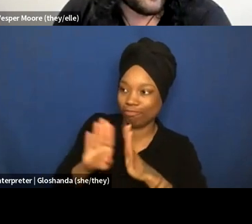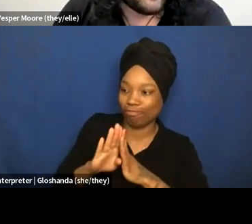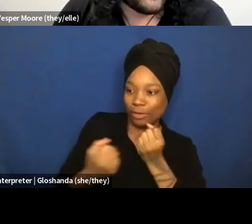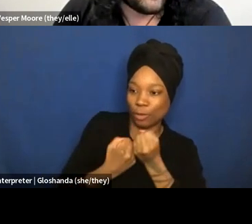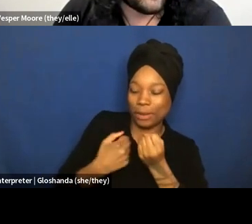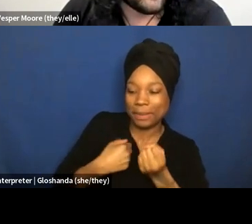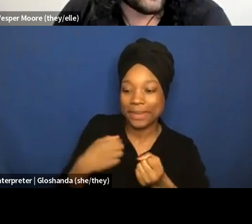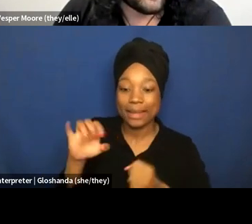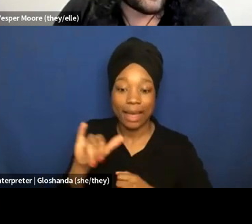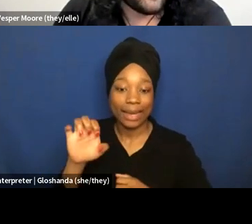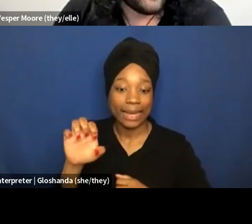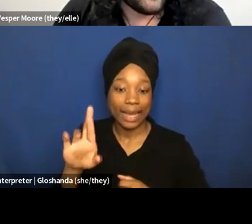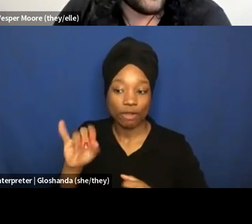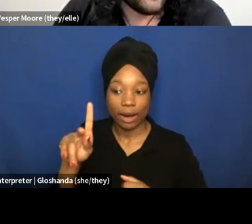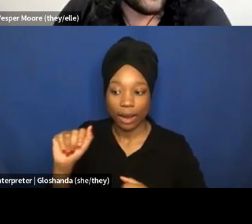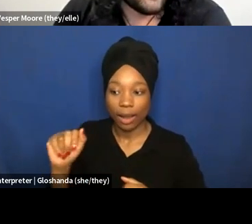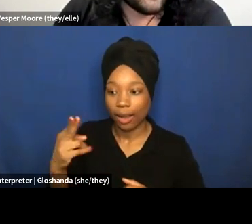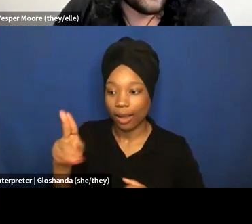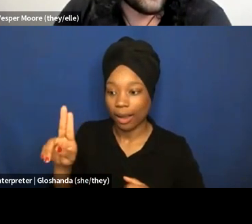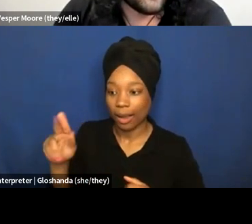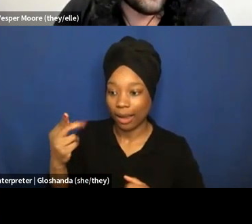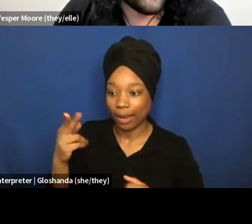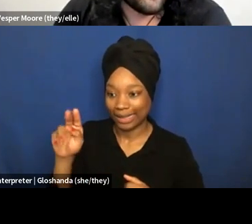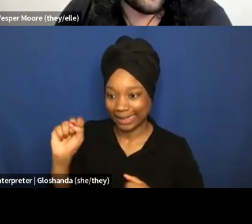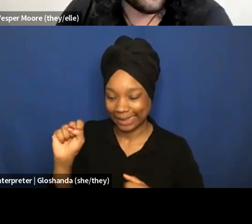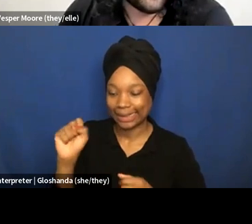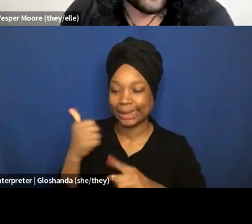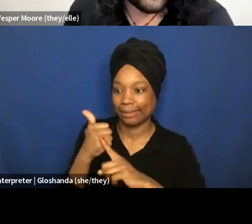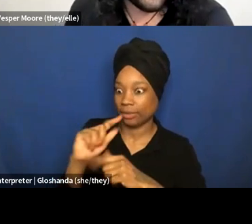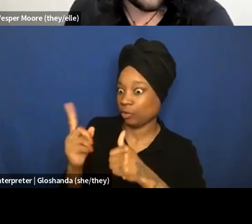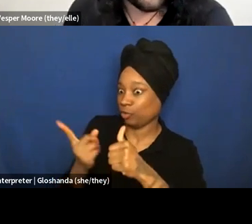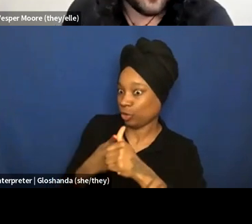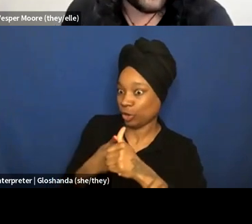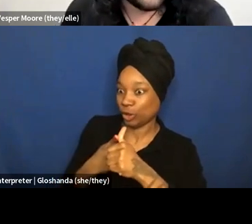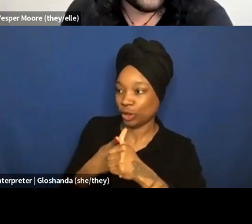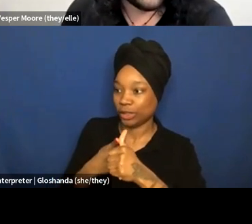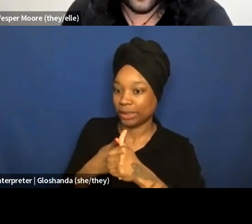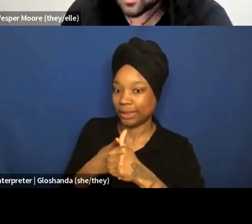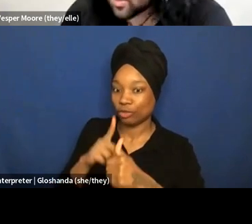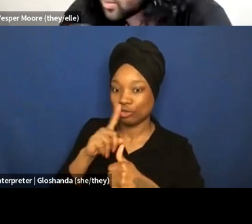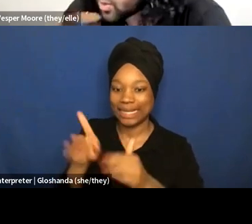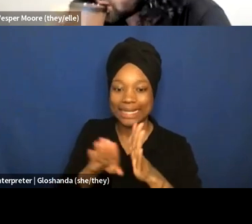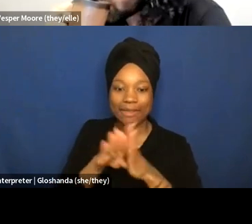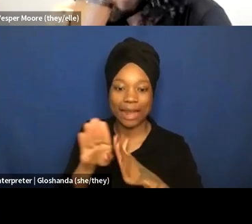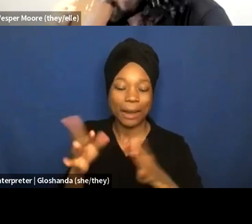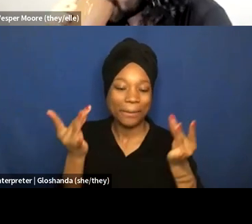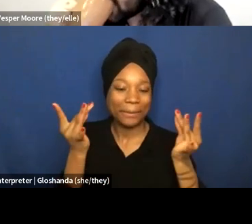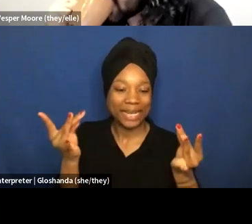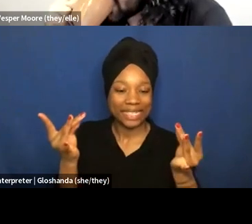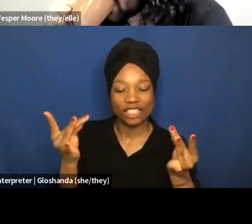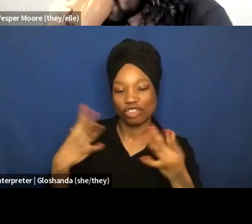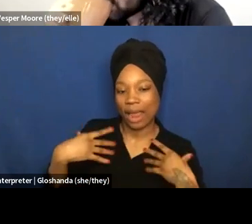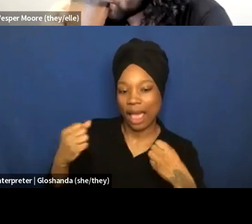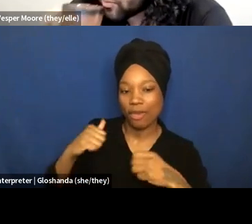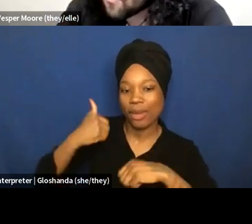Erica Huggins, who was the first to really develop meditation-based and health-based practice within the